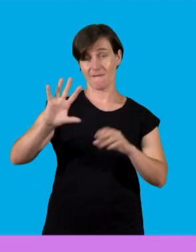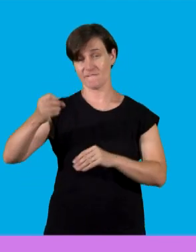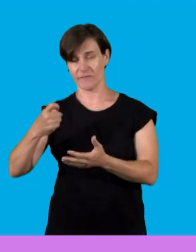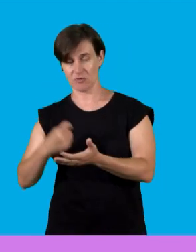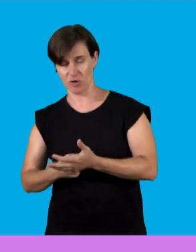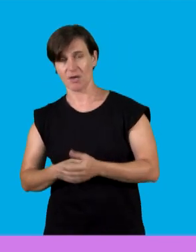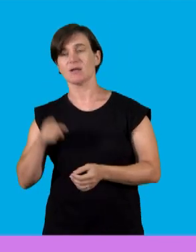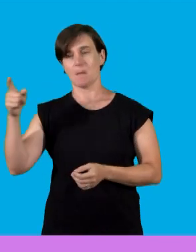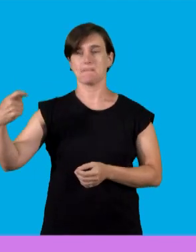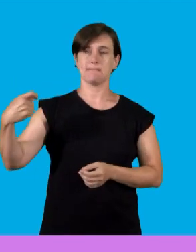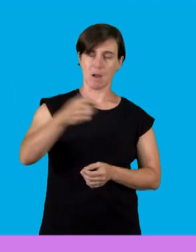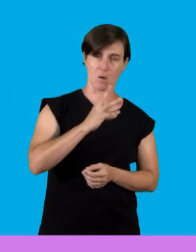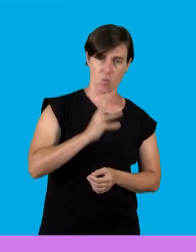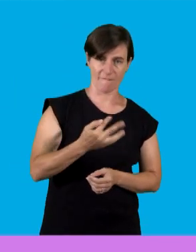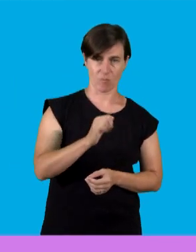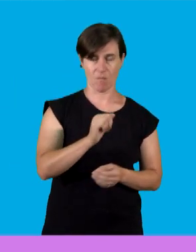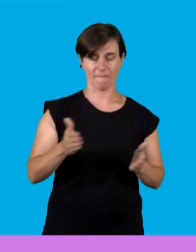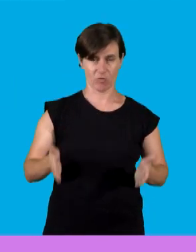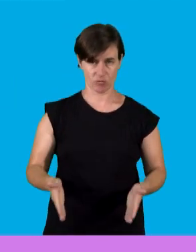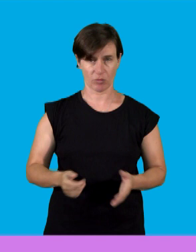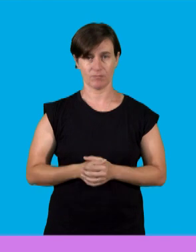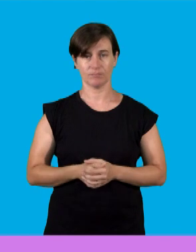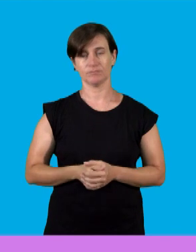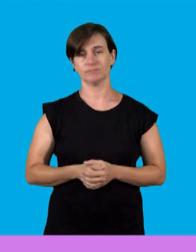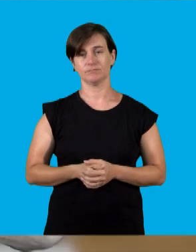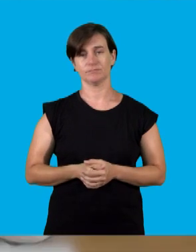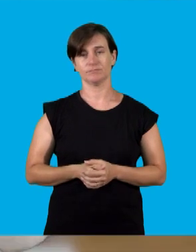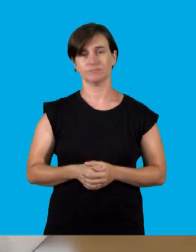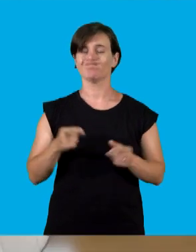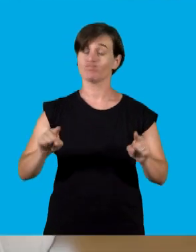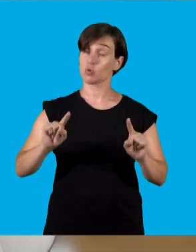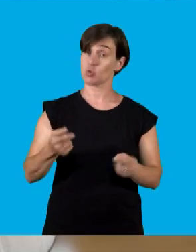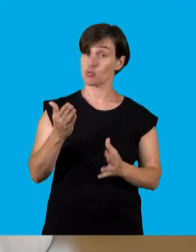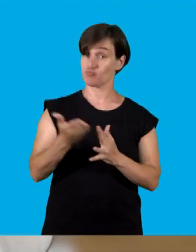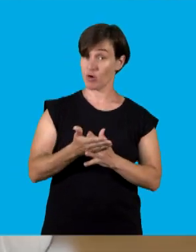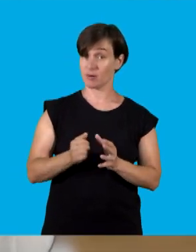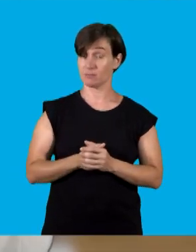5,950 Rand that will be paid out. Guys, I hope that is clear to all of you. Let us quickly